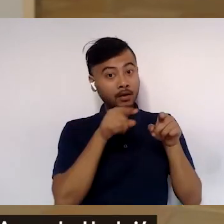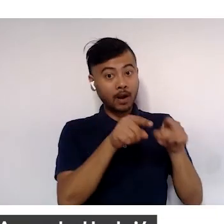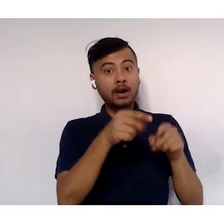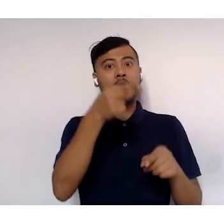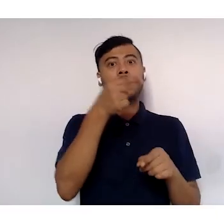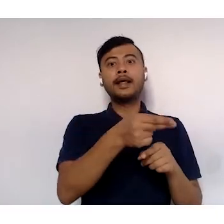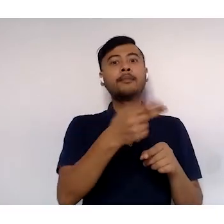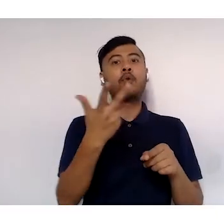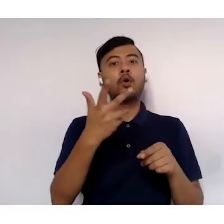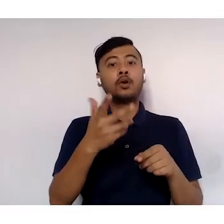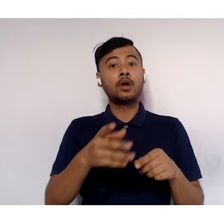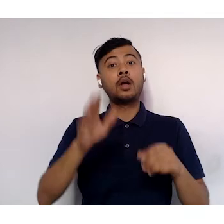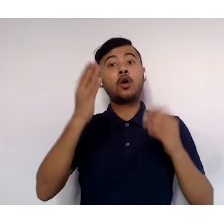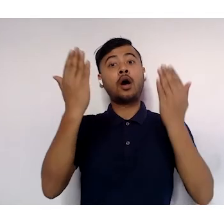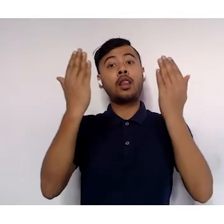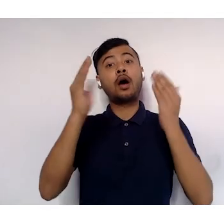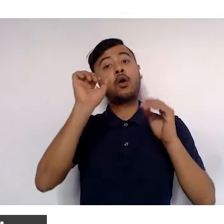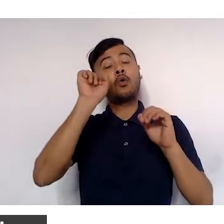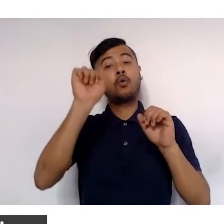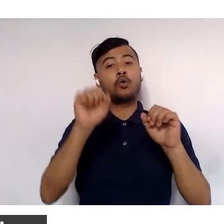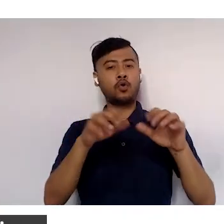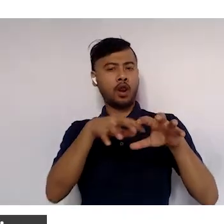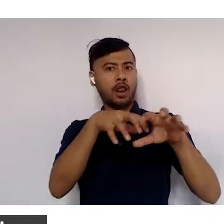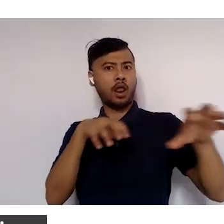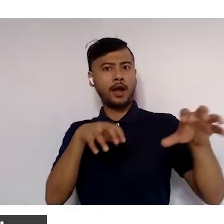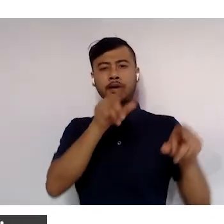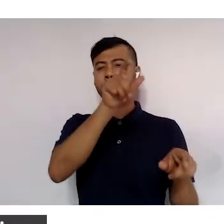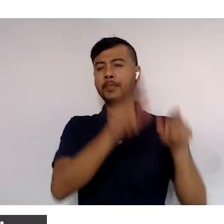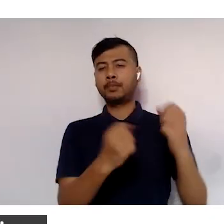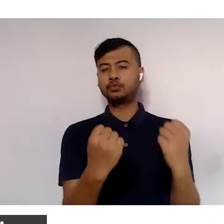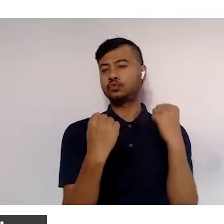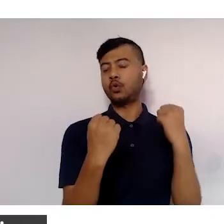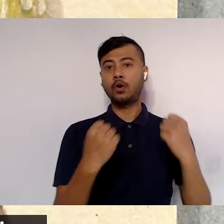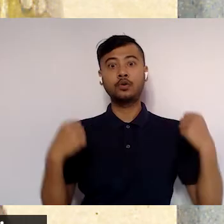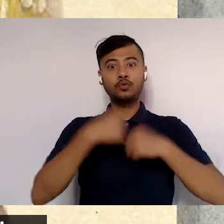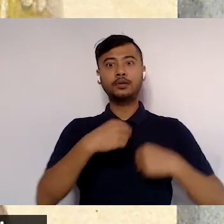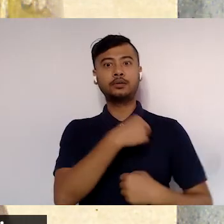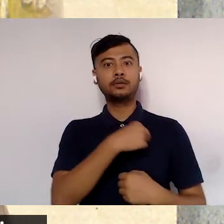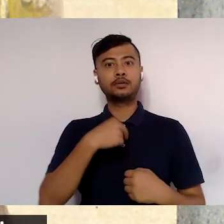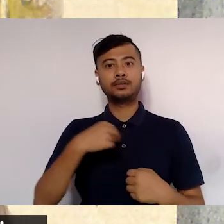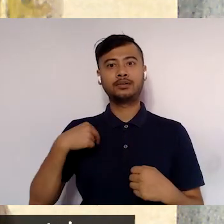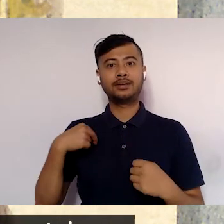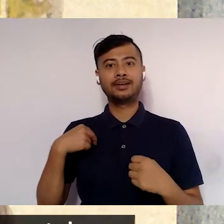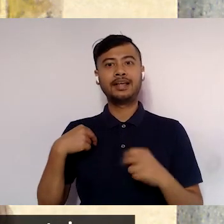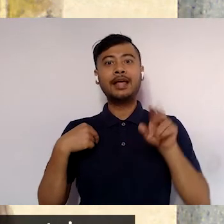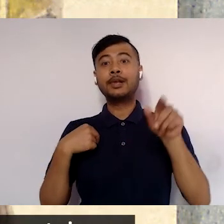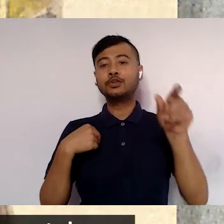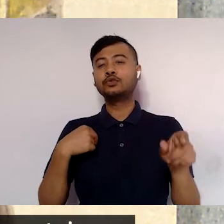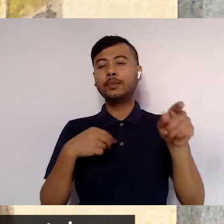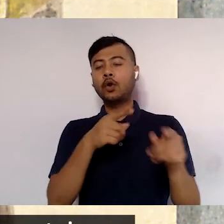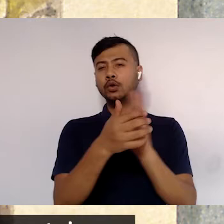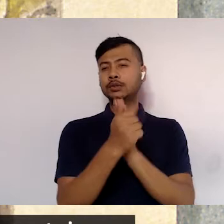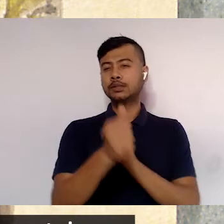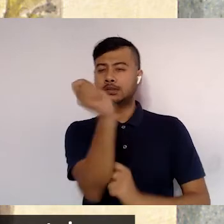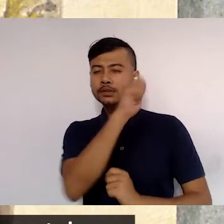Asadullahi, or Lion of God Battalion. Again, this could be represented by a tiger or a lion, and the soldiers in it